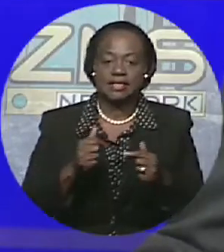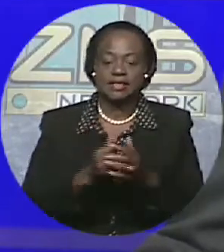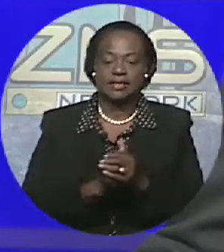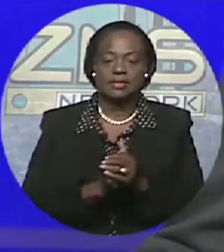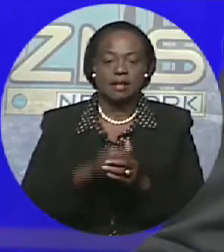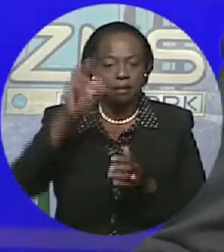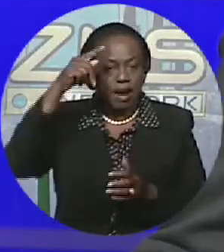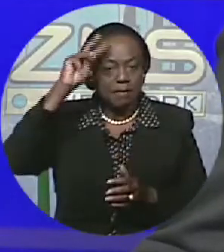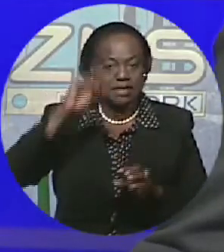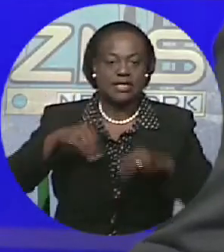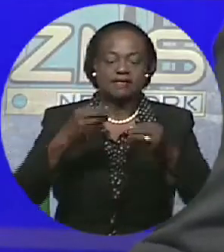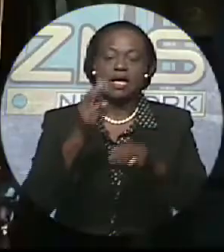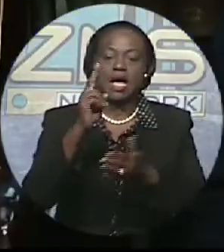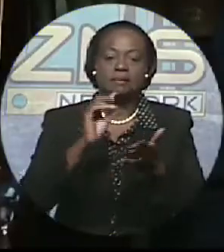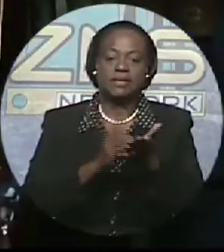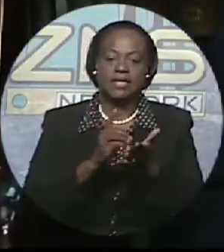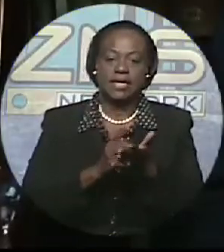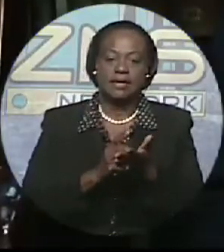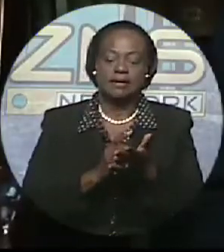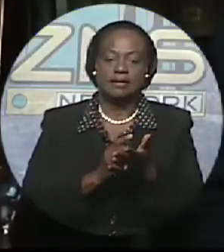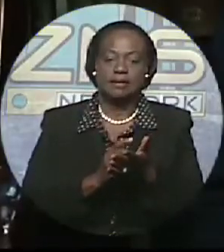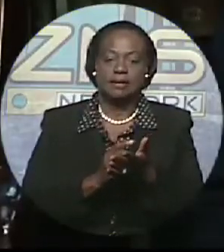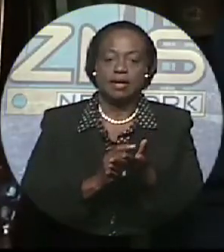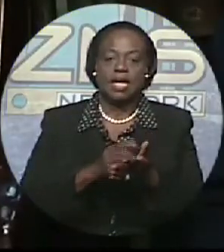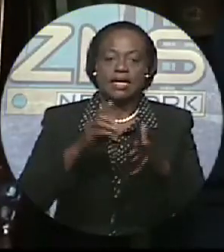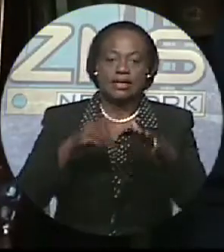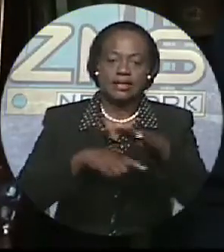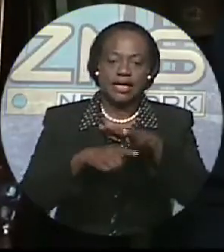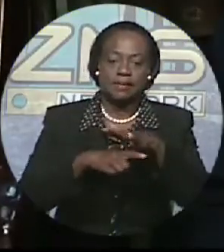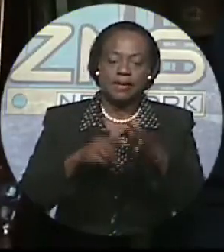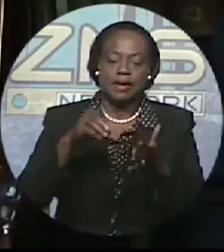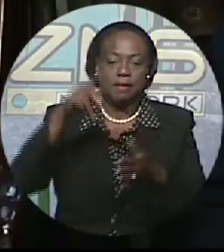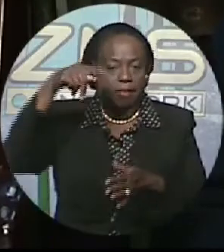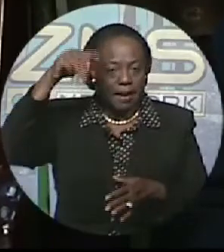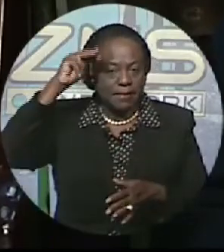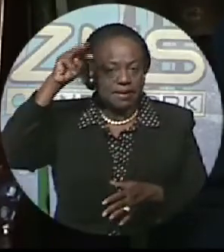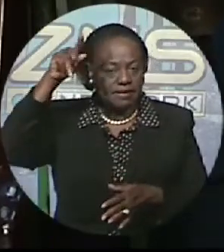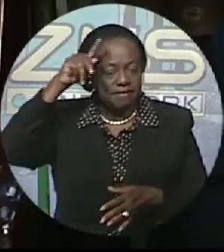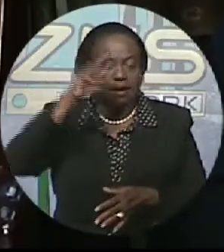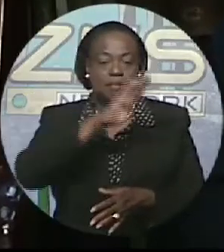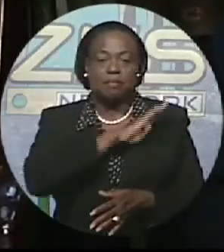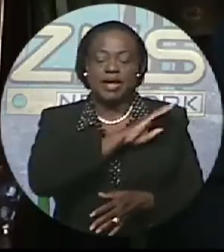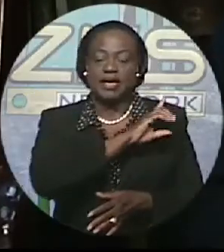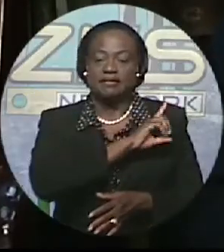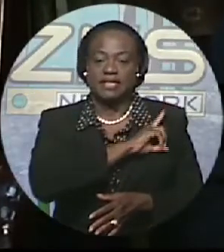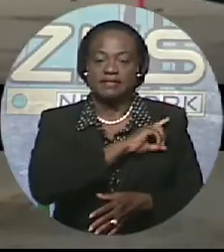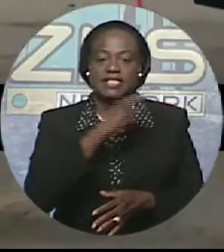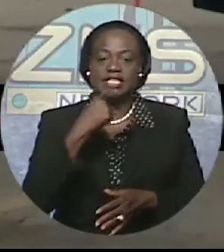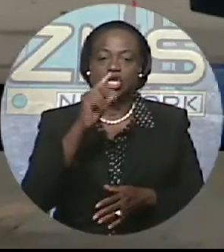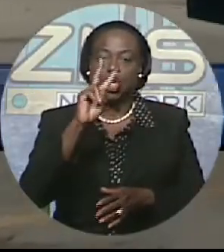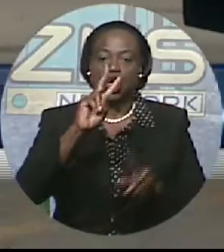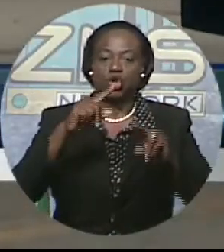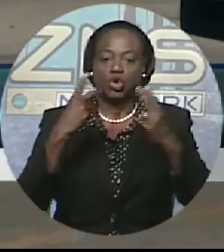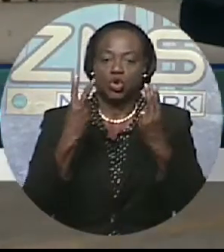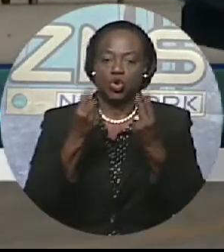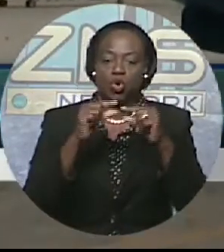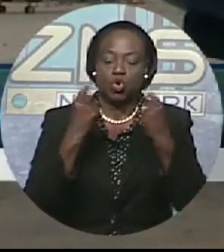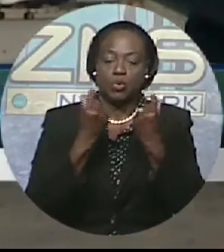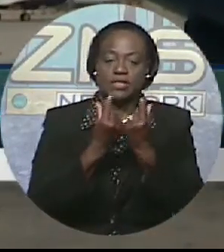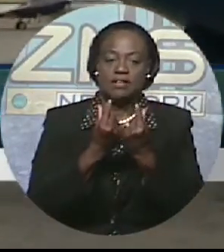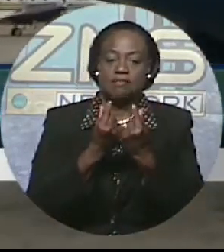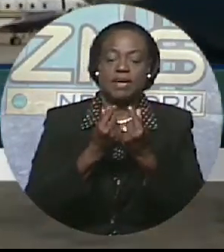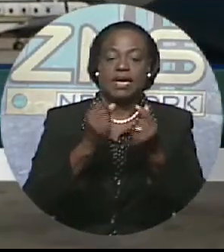those talks. Deputy Prime Minister Philip Brave Davis said two committees have been formed to gather information to determine the best